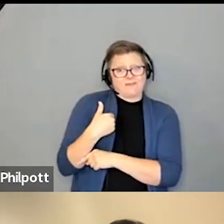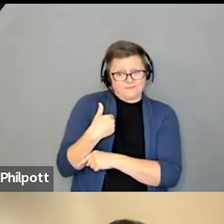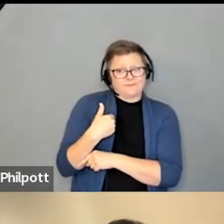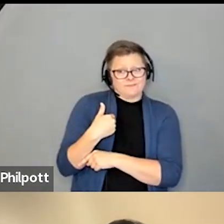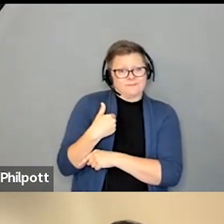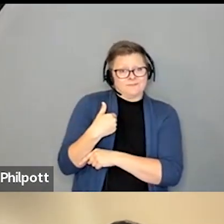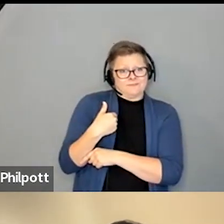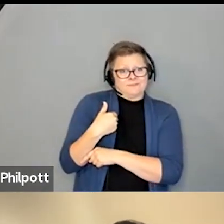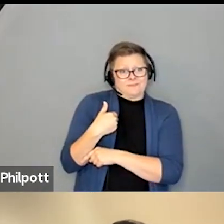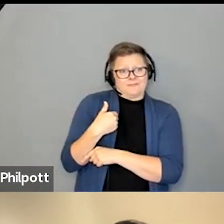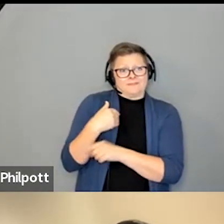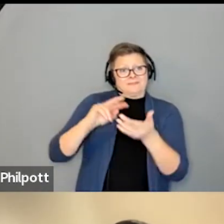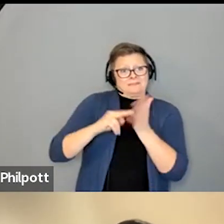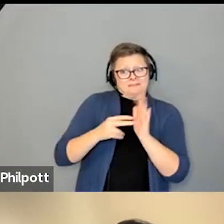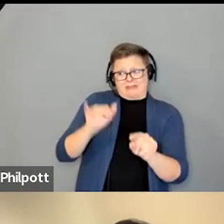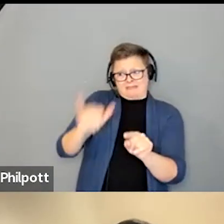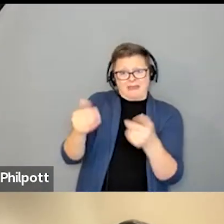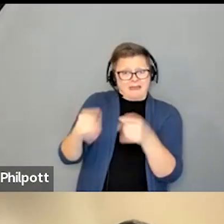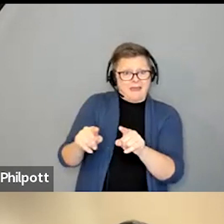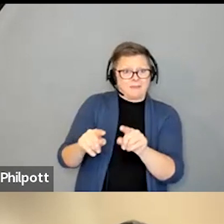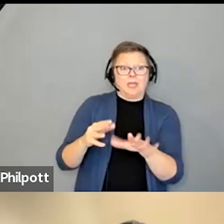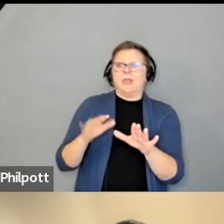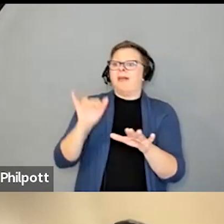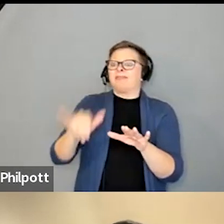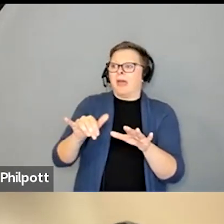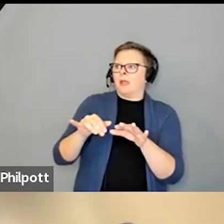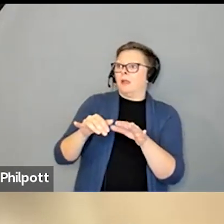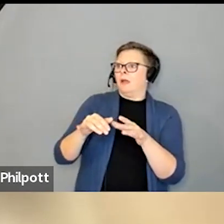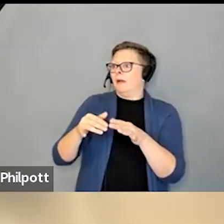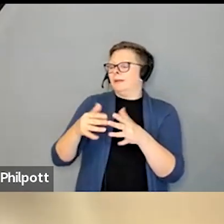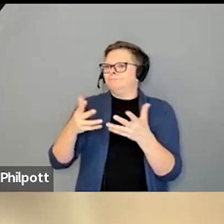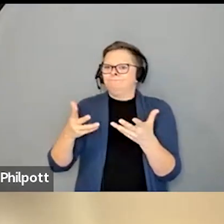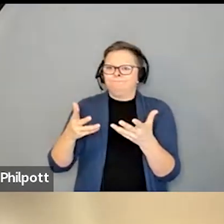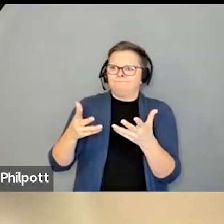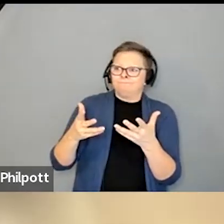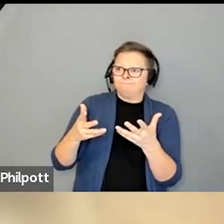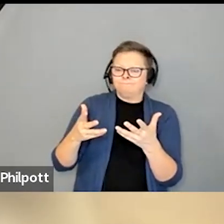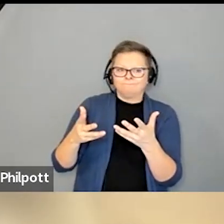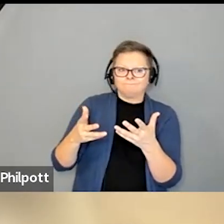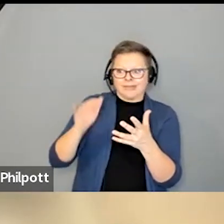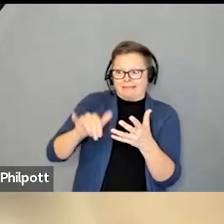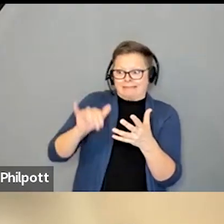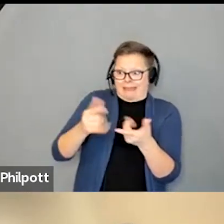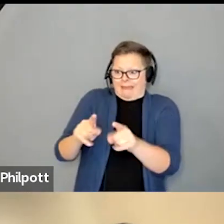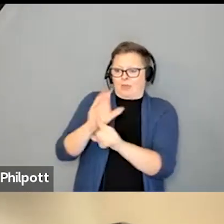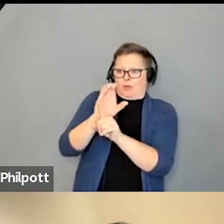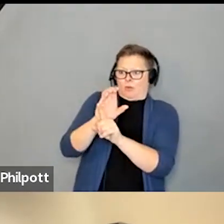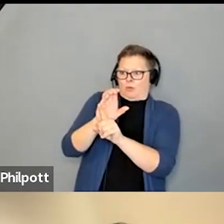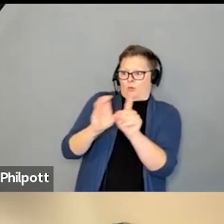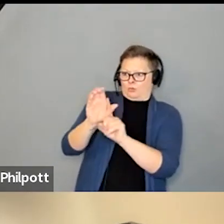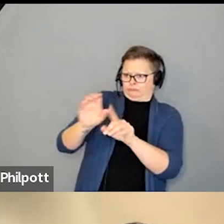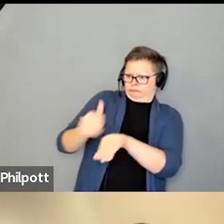then those myths get propagated forward to the point where the culture is set up such